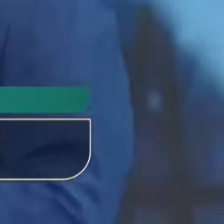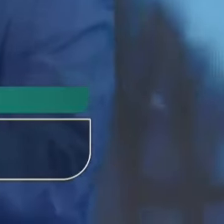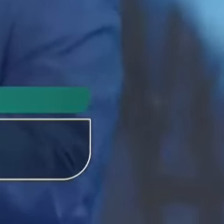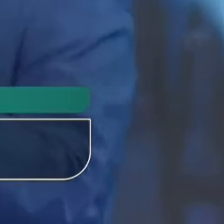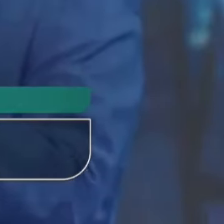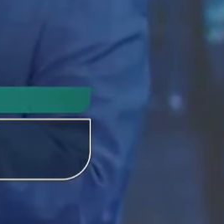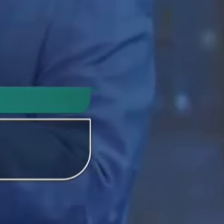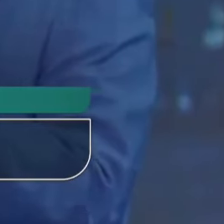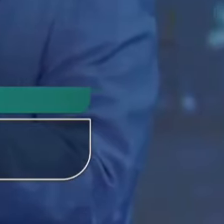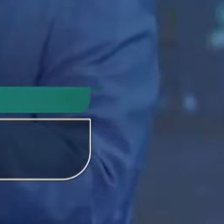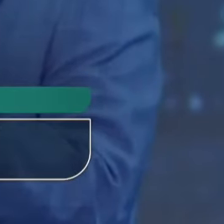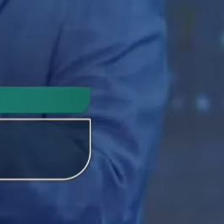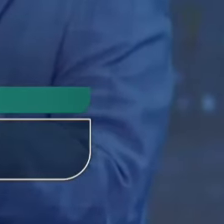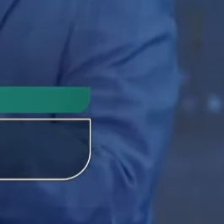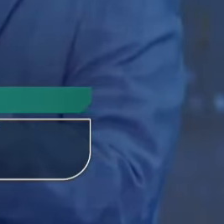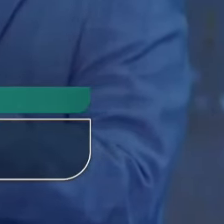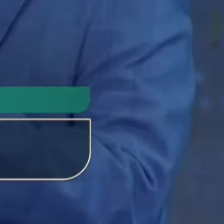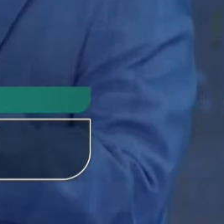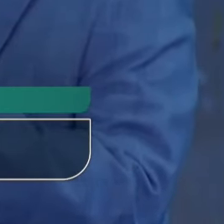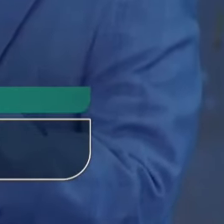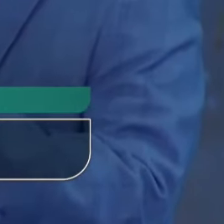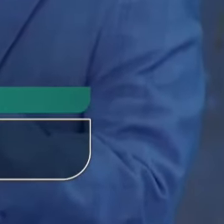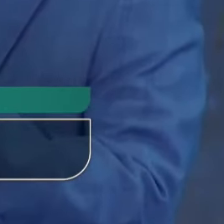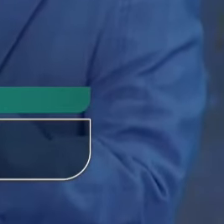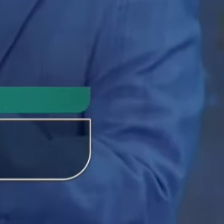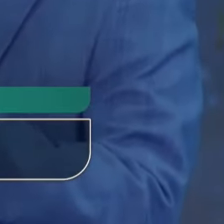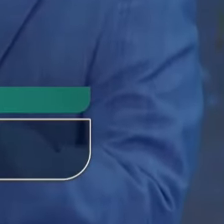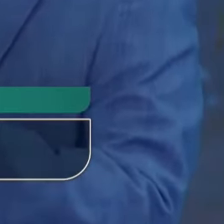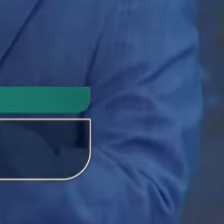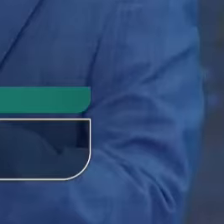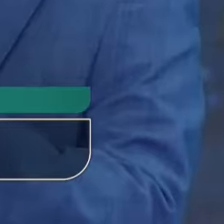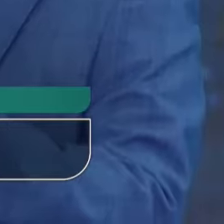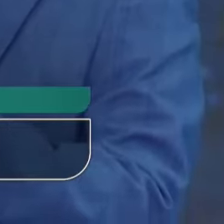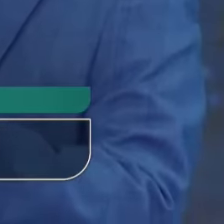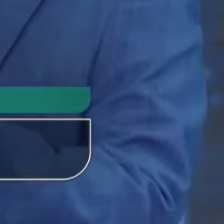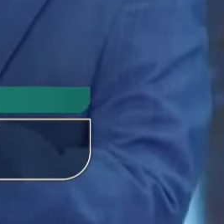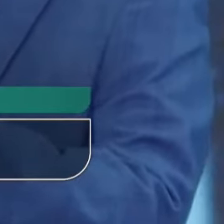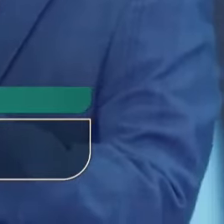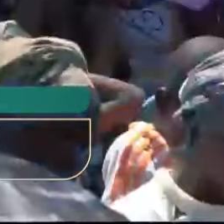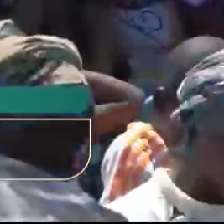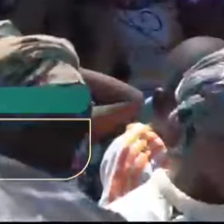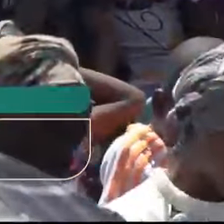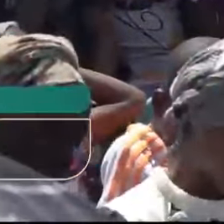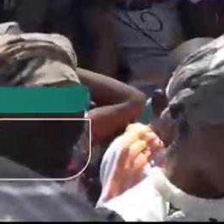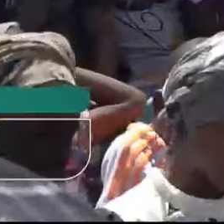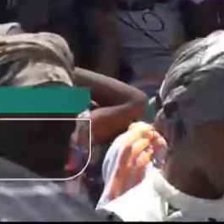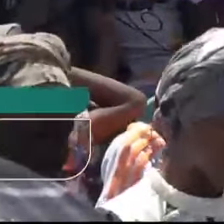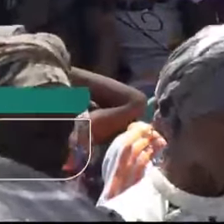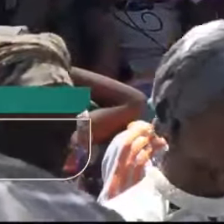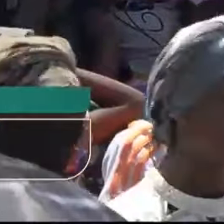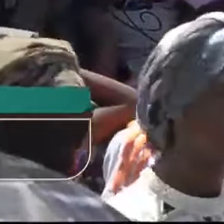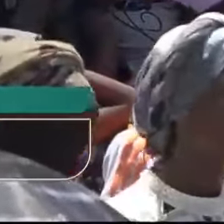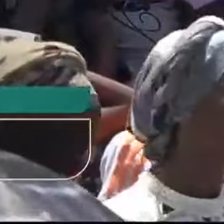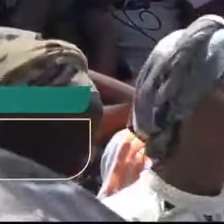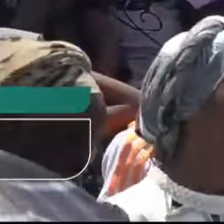all things, in bringing many sons to glory, in bringing many daughters to glory,